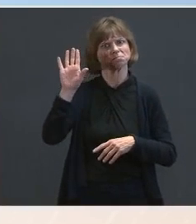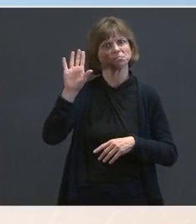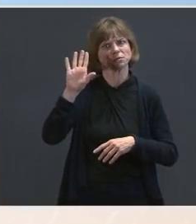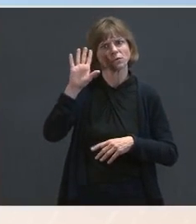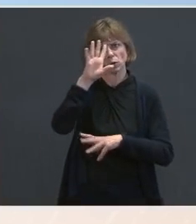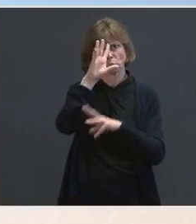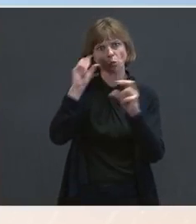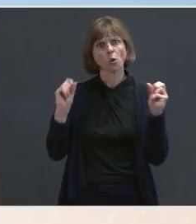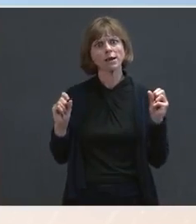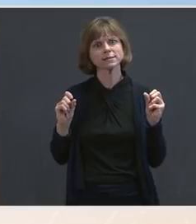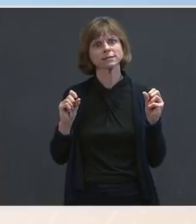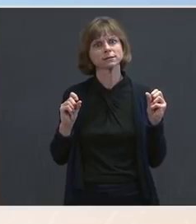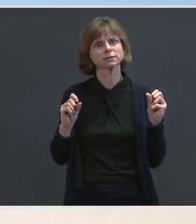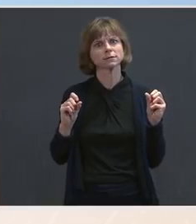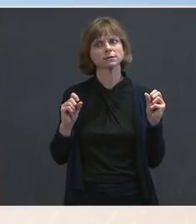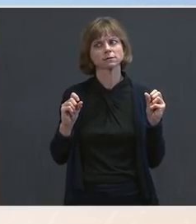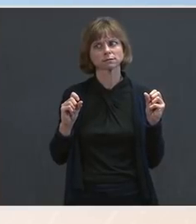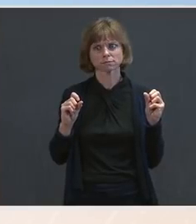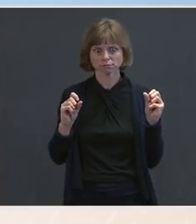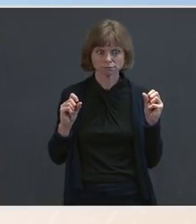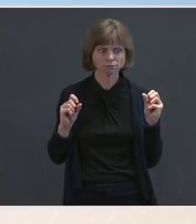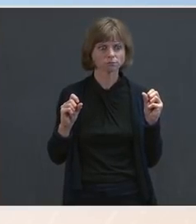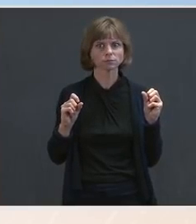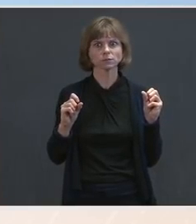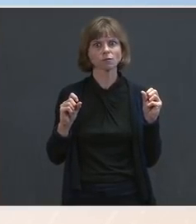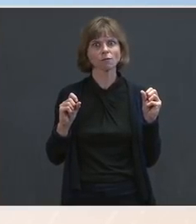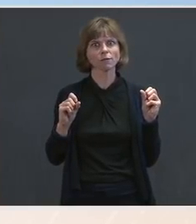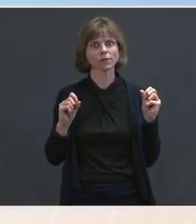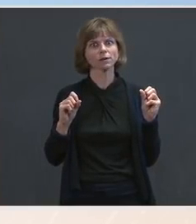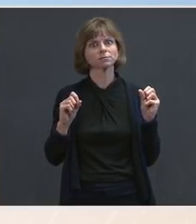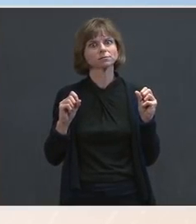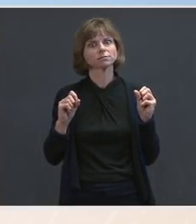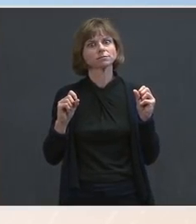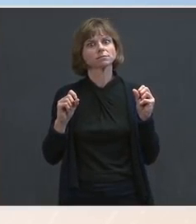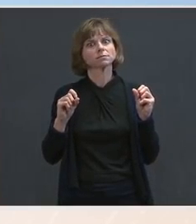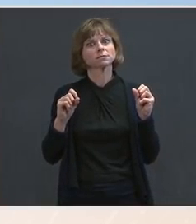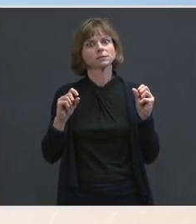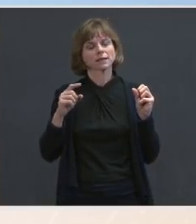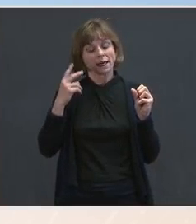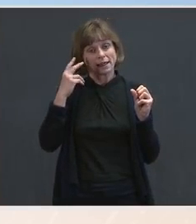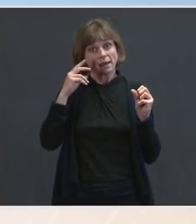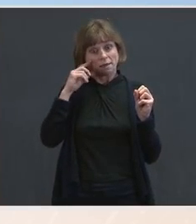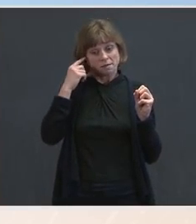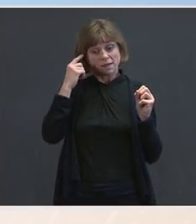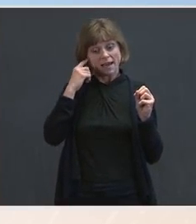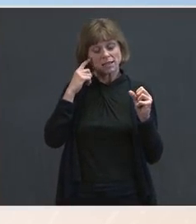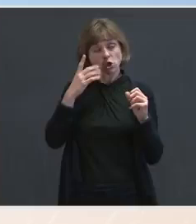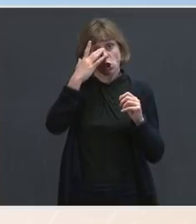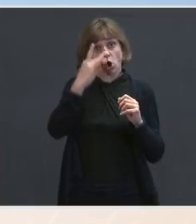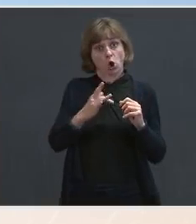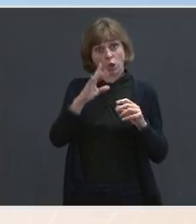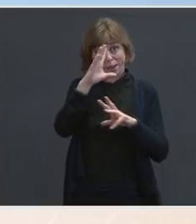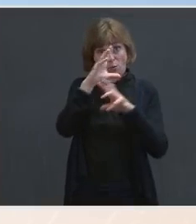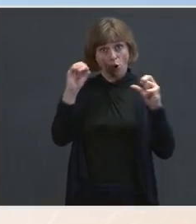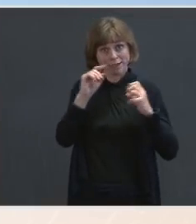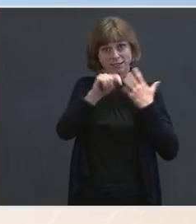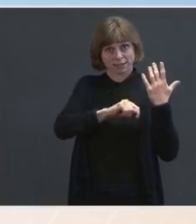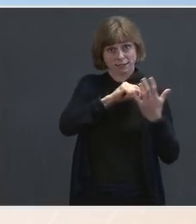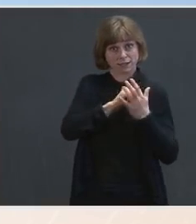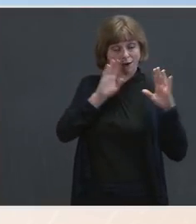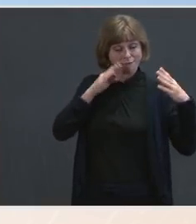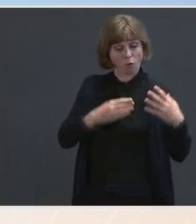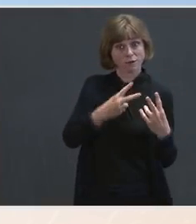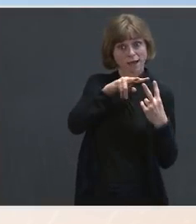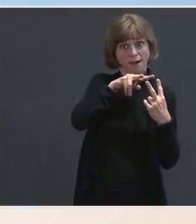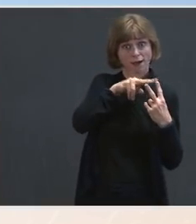the early part of his presidency as focused on these twin crises, but he is hardly going to be done with his